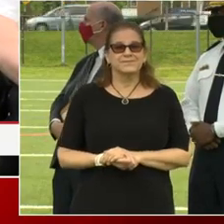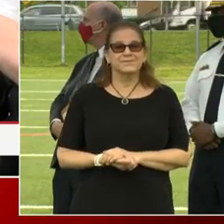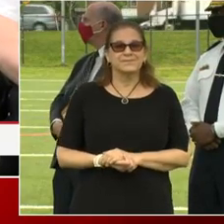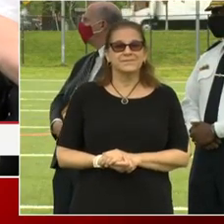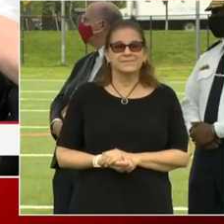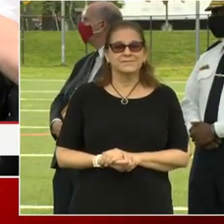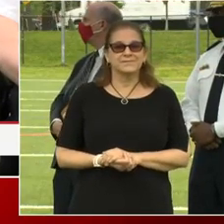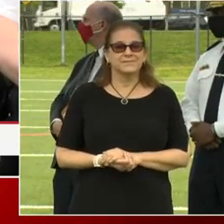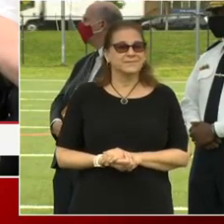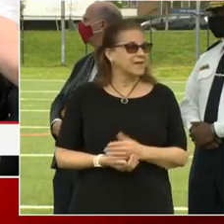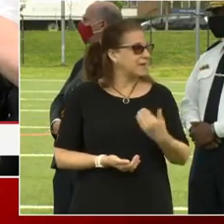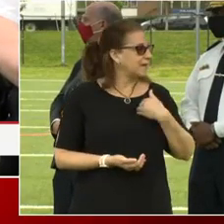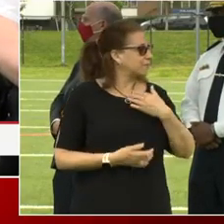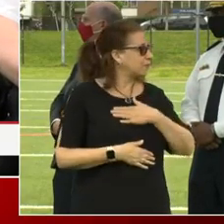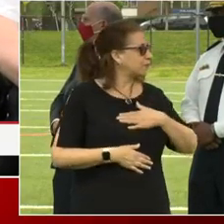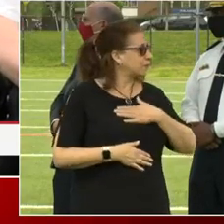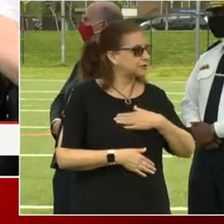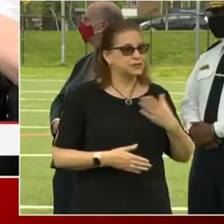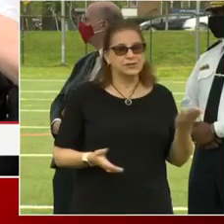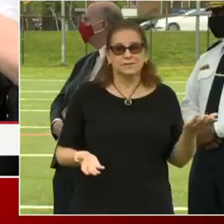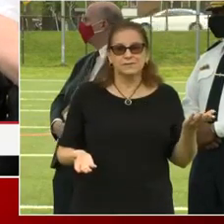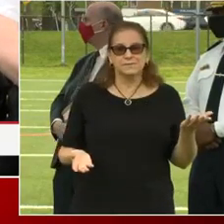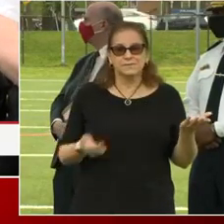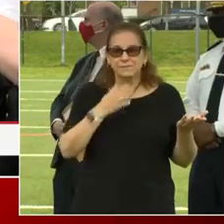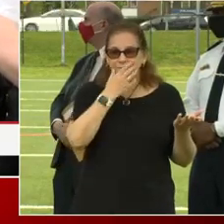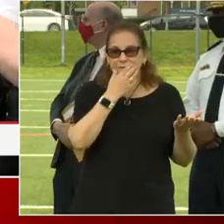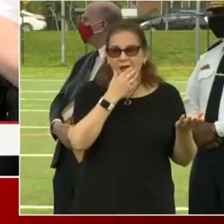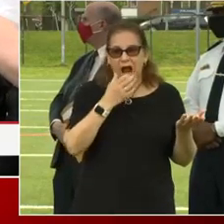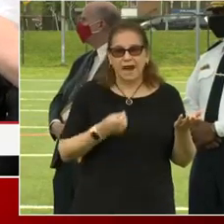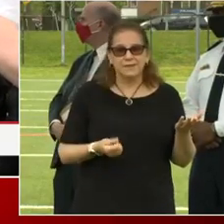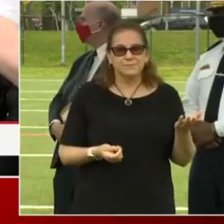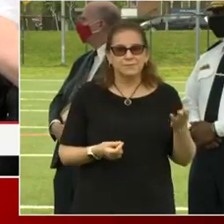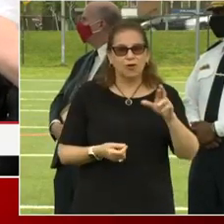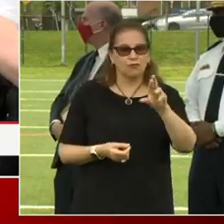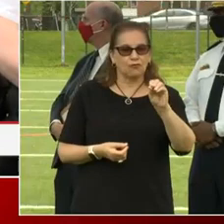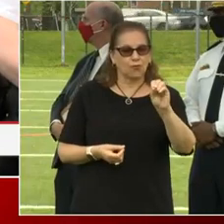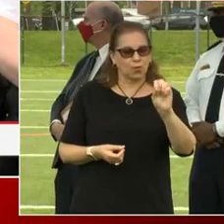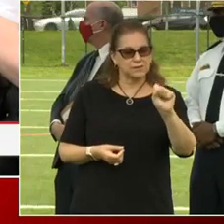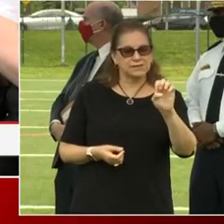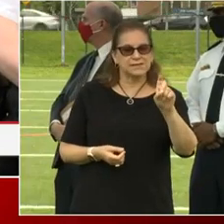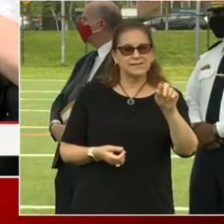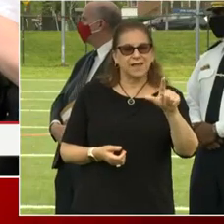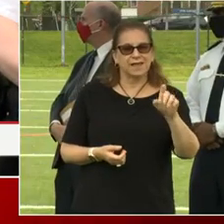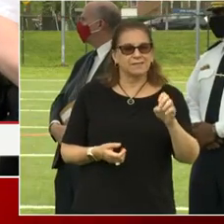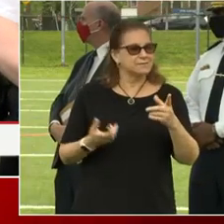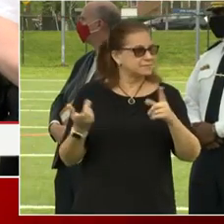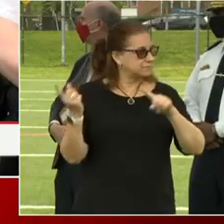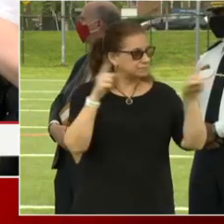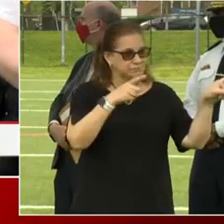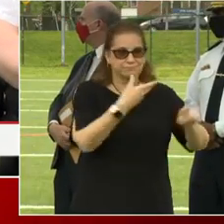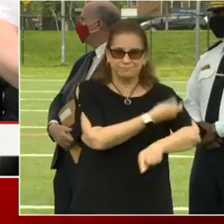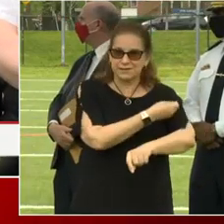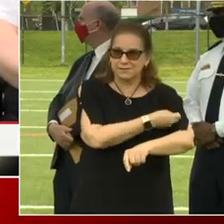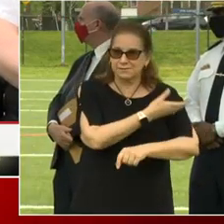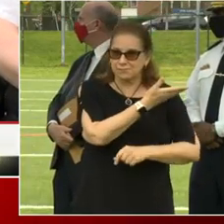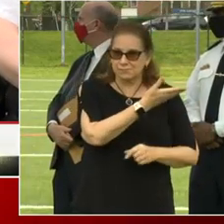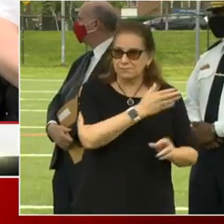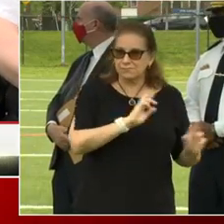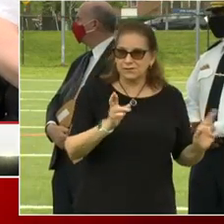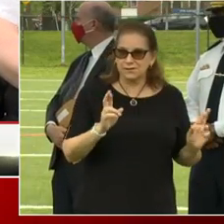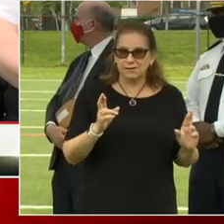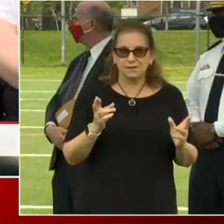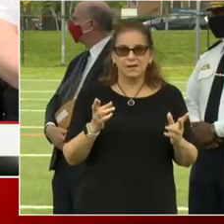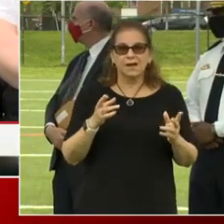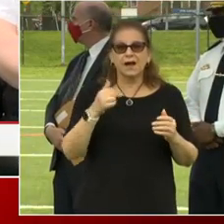Rec is serving as a walk-up vaccination site. Anyone over the age